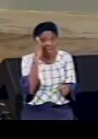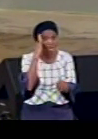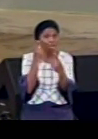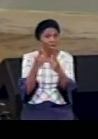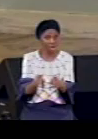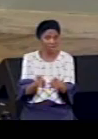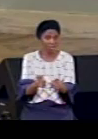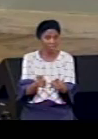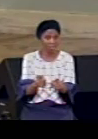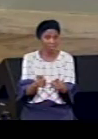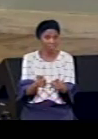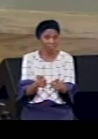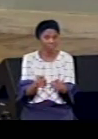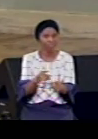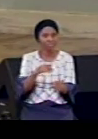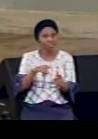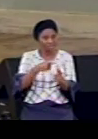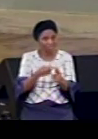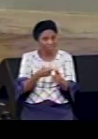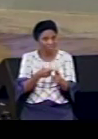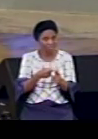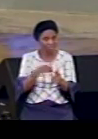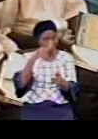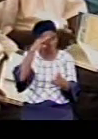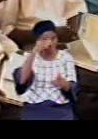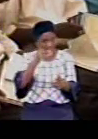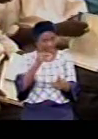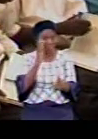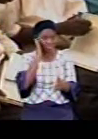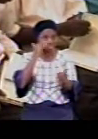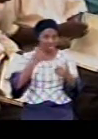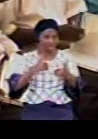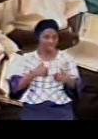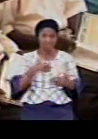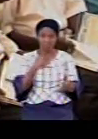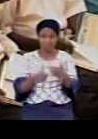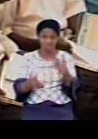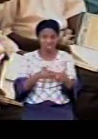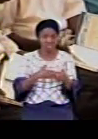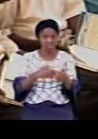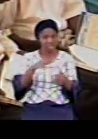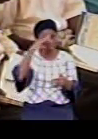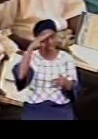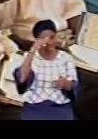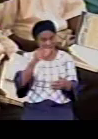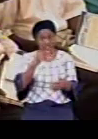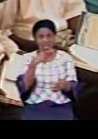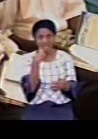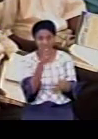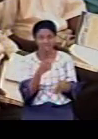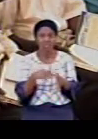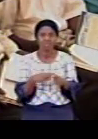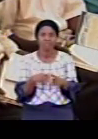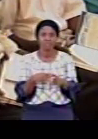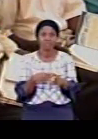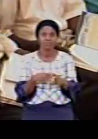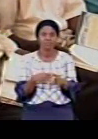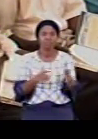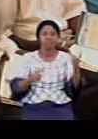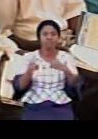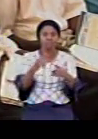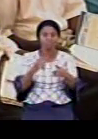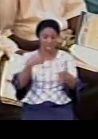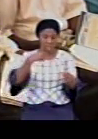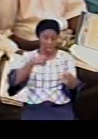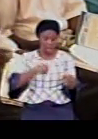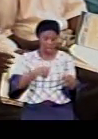pass, he shall have whatsoever he says. I will